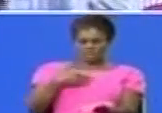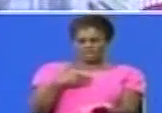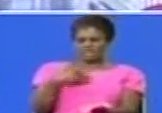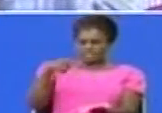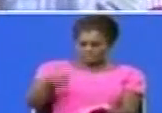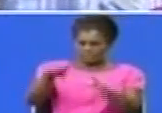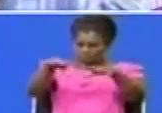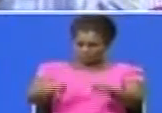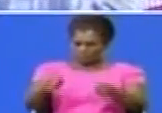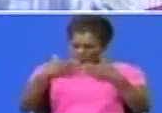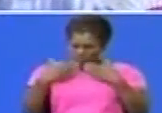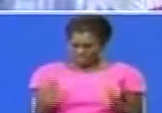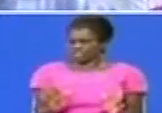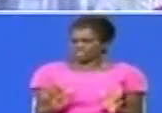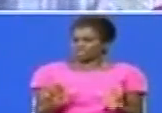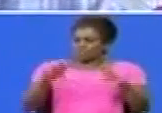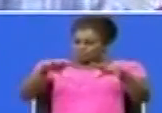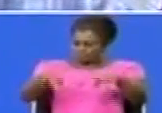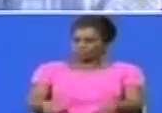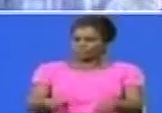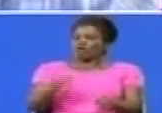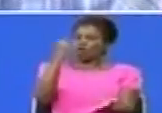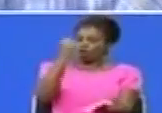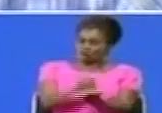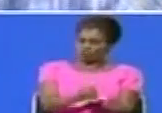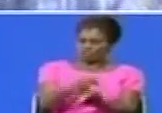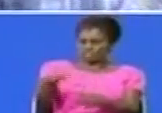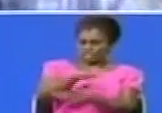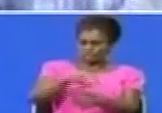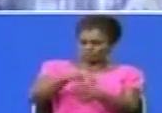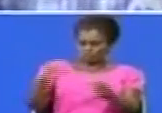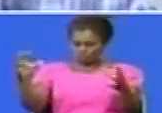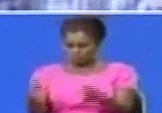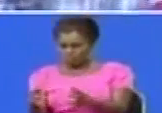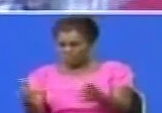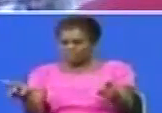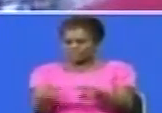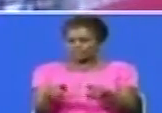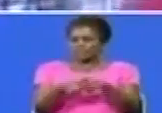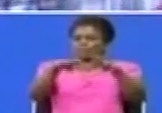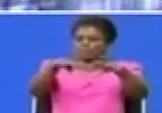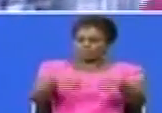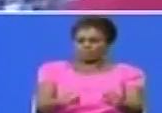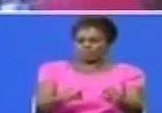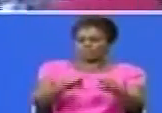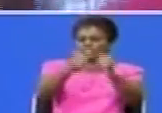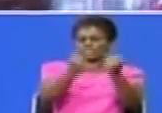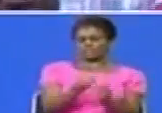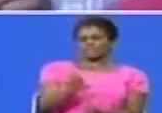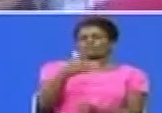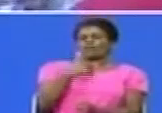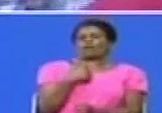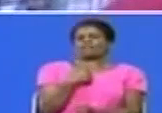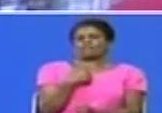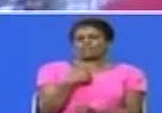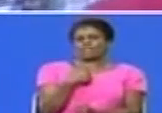So he has taken over. He has taken over the national teams and whatever assistance he has. We have